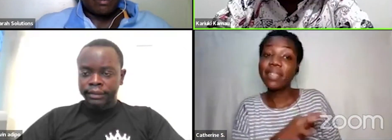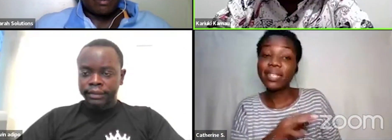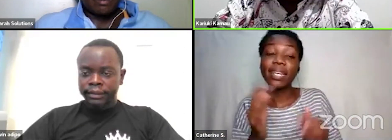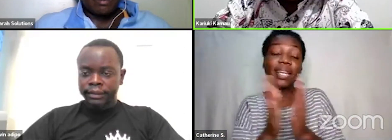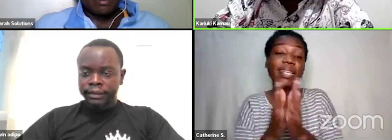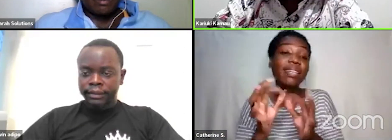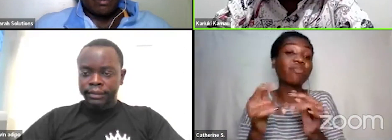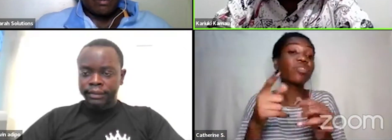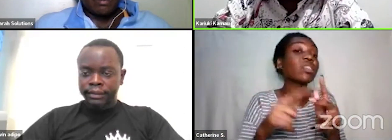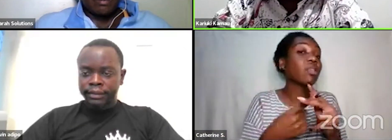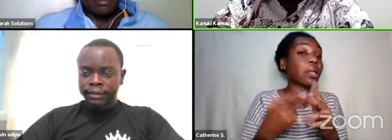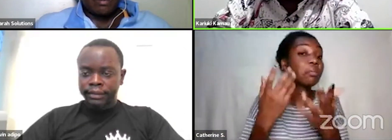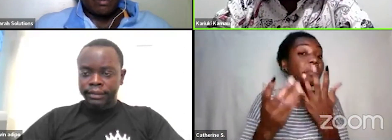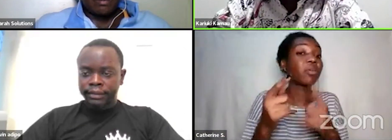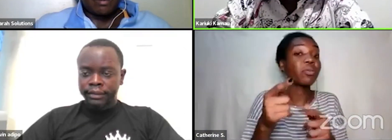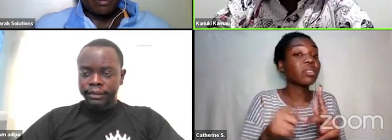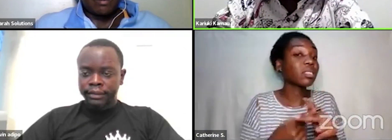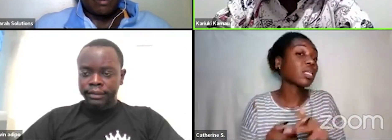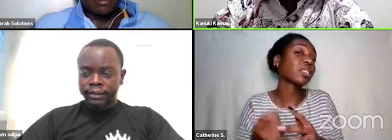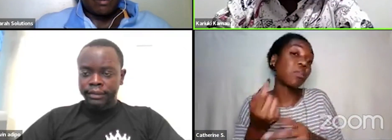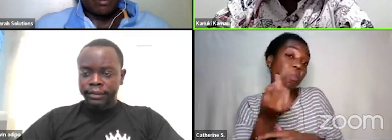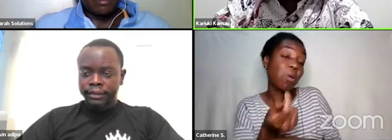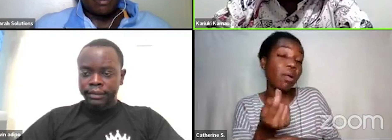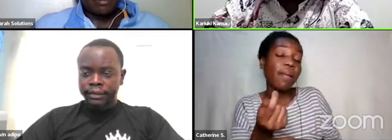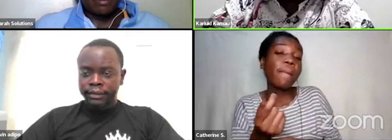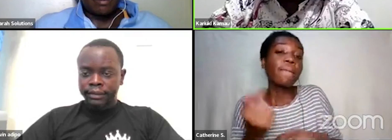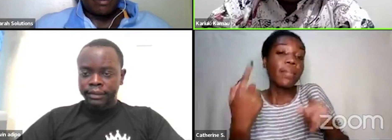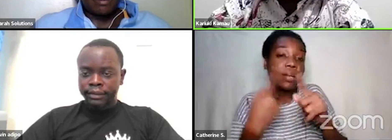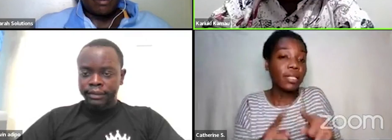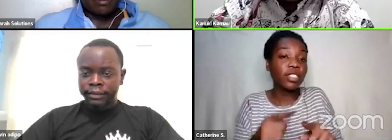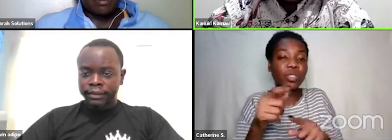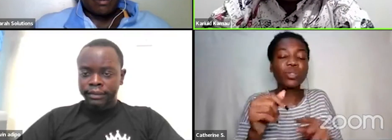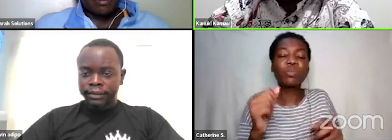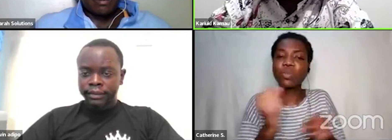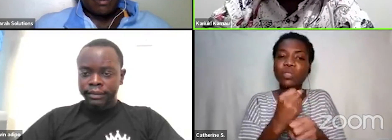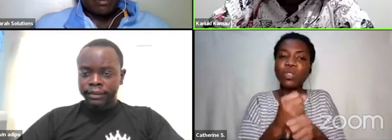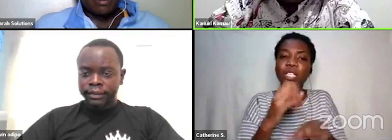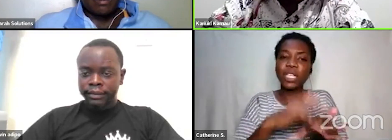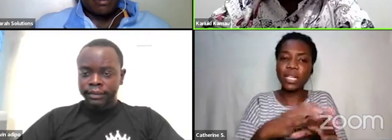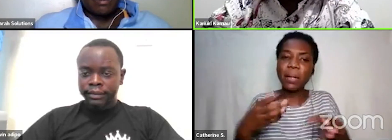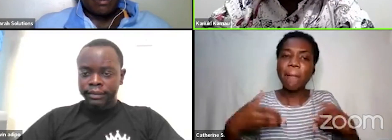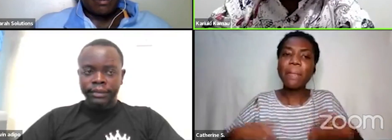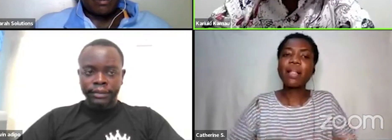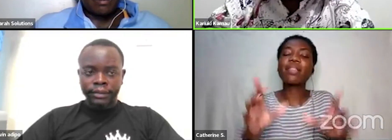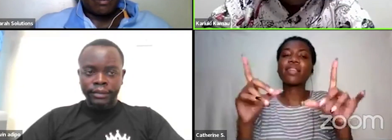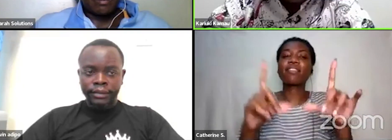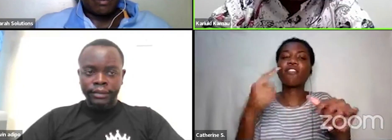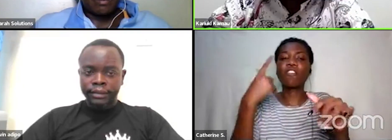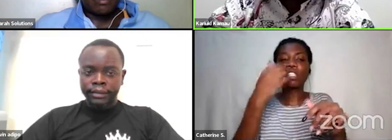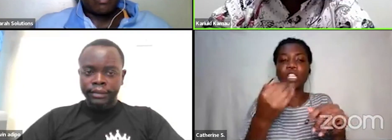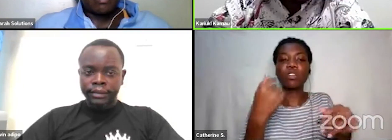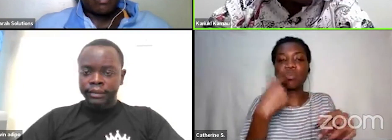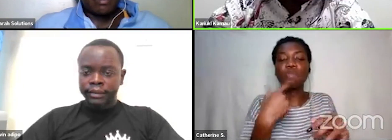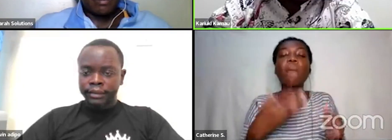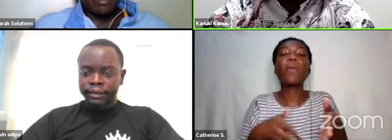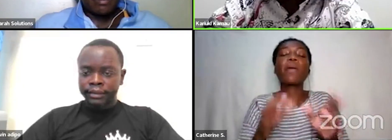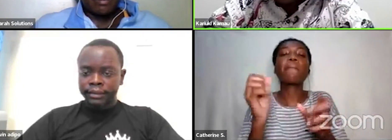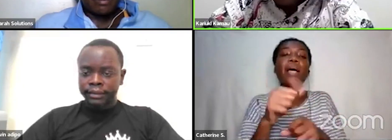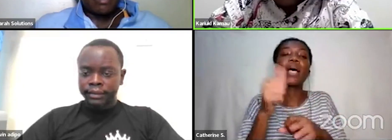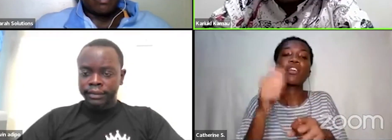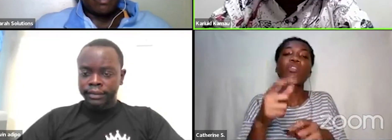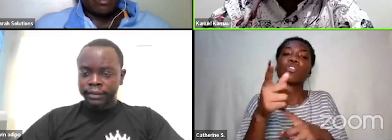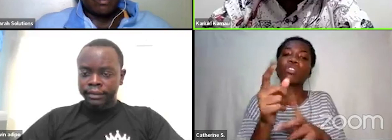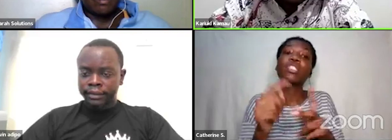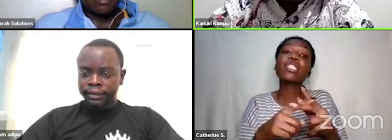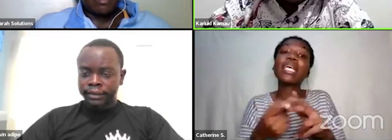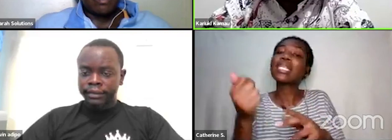start informally. I tell people, you don't get a birth certificate of a child who is not born. So start anyway, start in your house, start